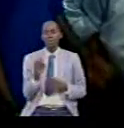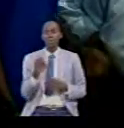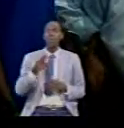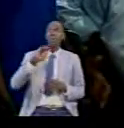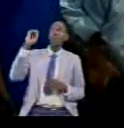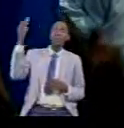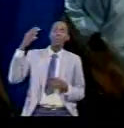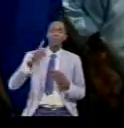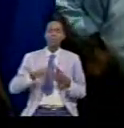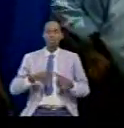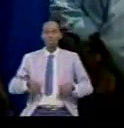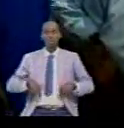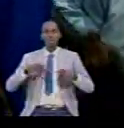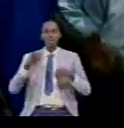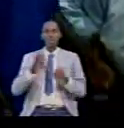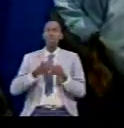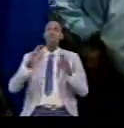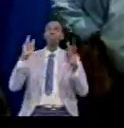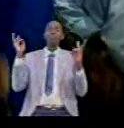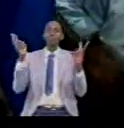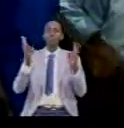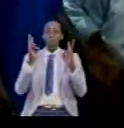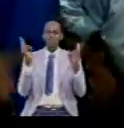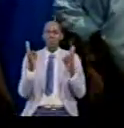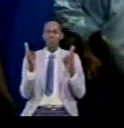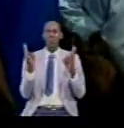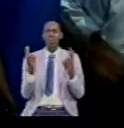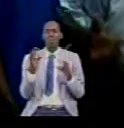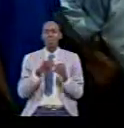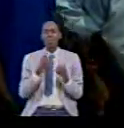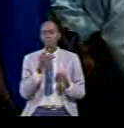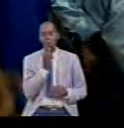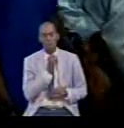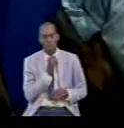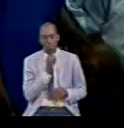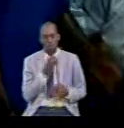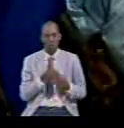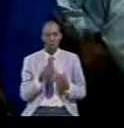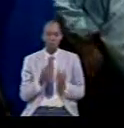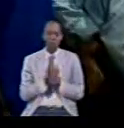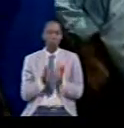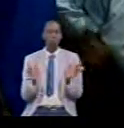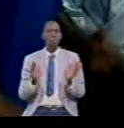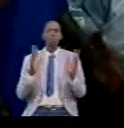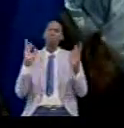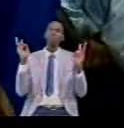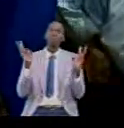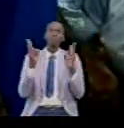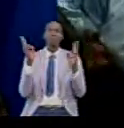Grace to live in victory. In the private, in the public, victory.